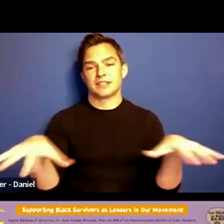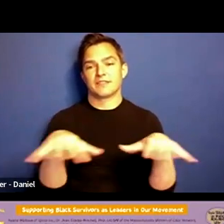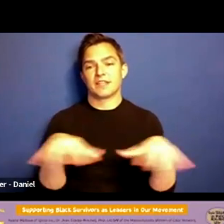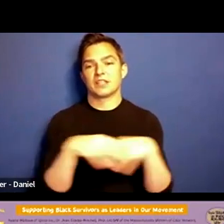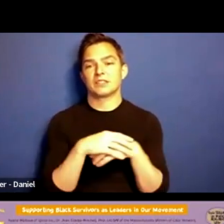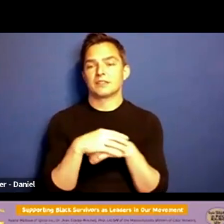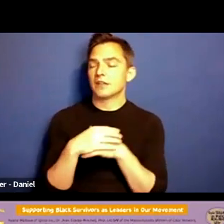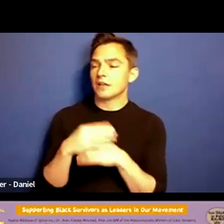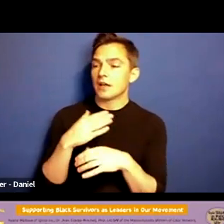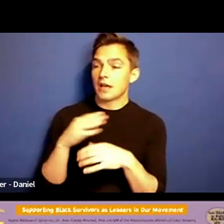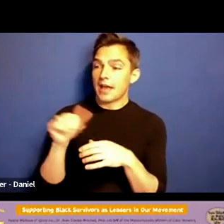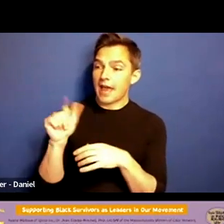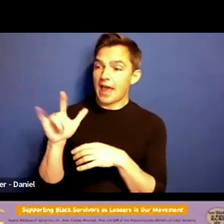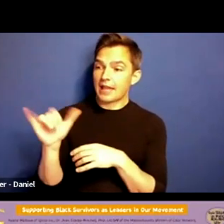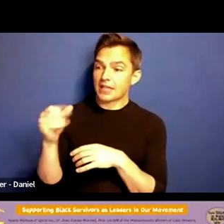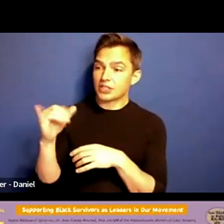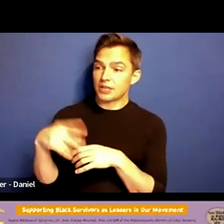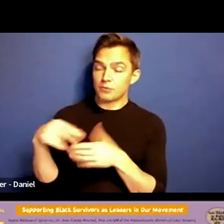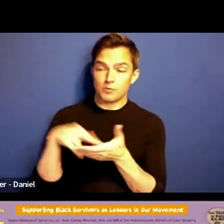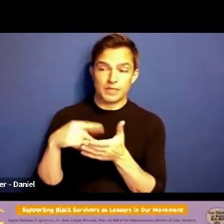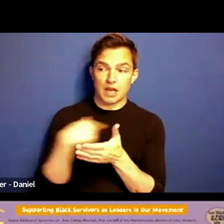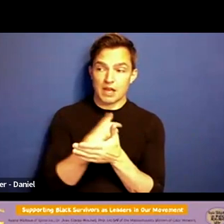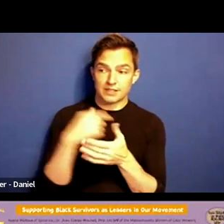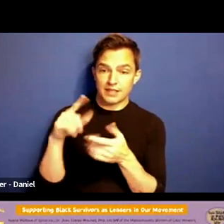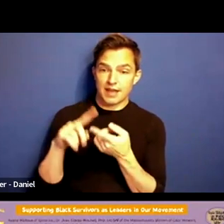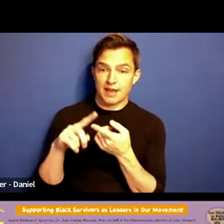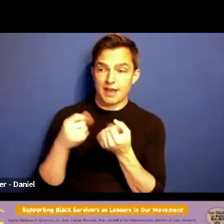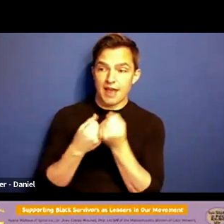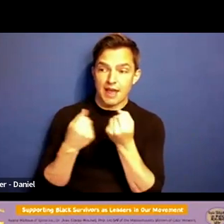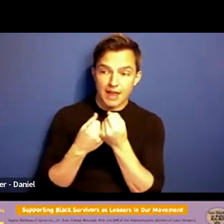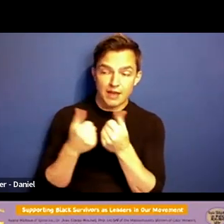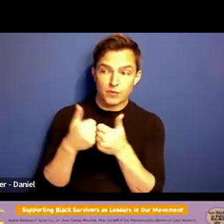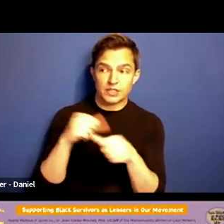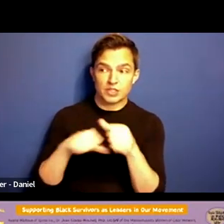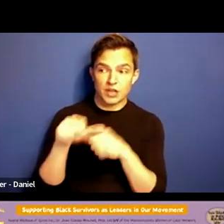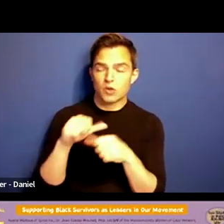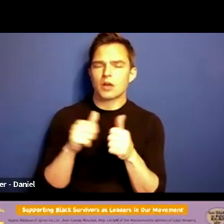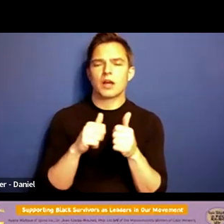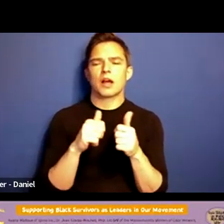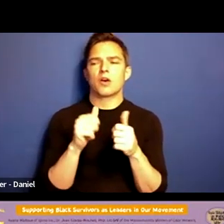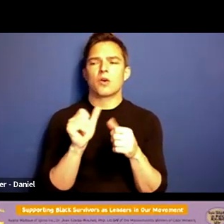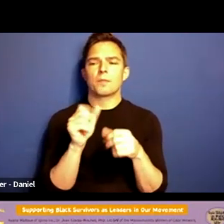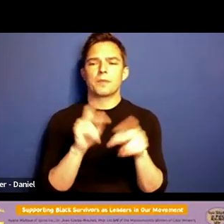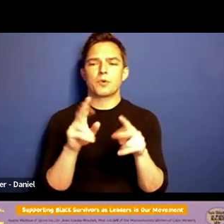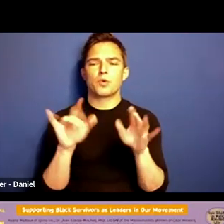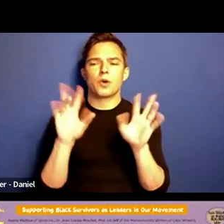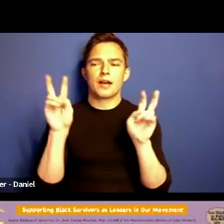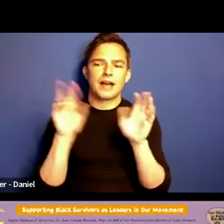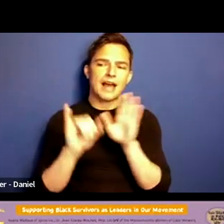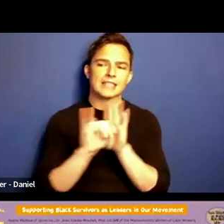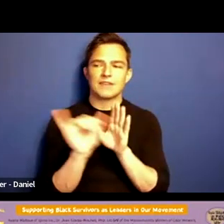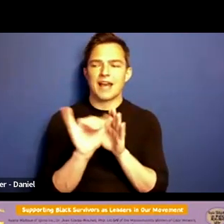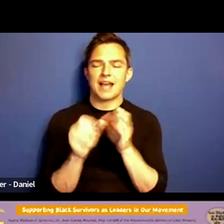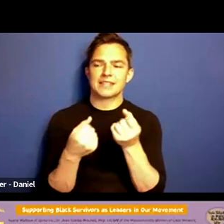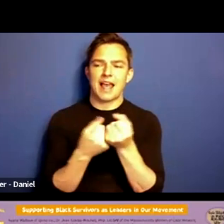By allyship, do you mean like us being allies, or how to work with people who identify as allies? Let's go